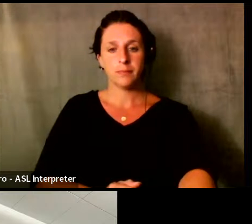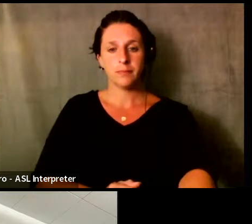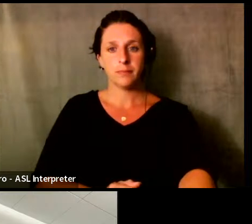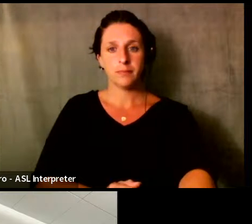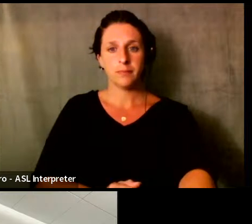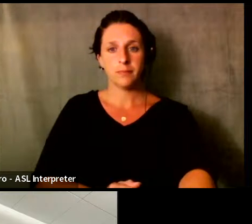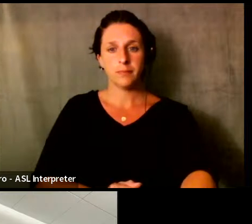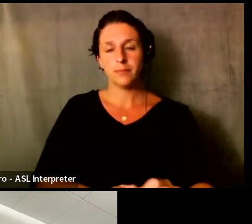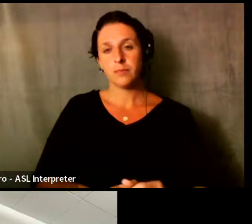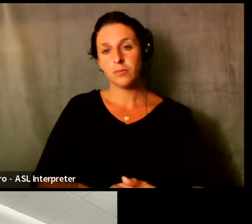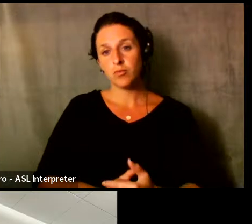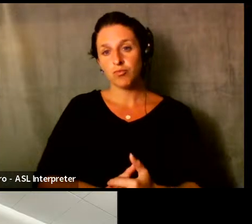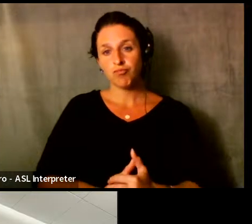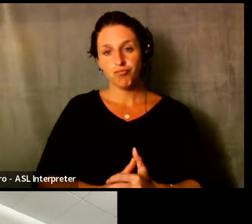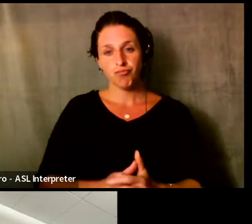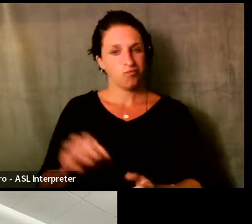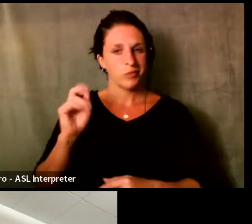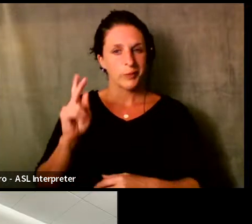okay.